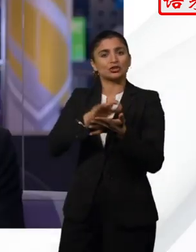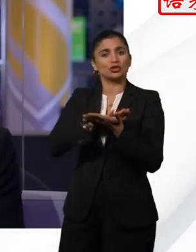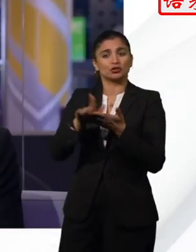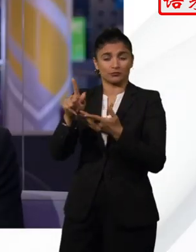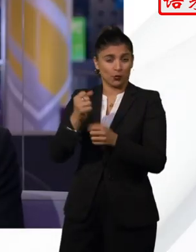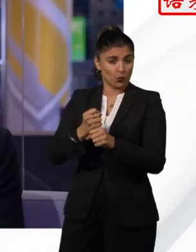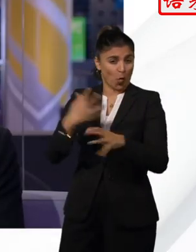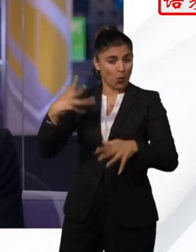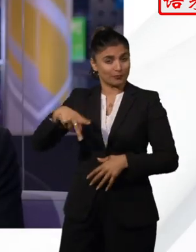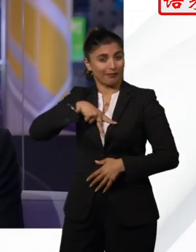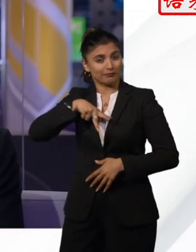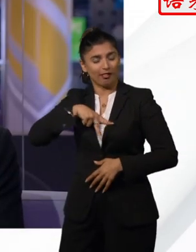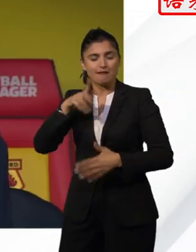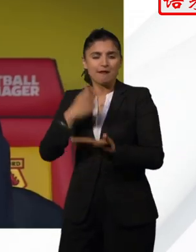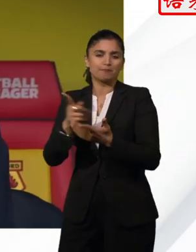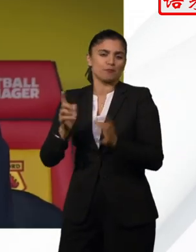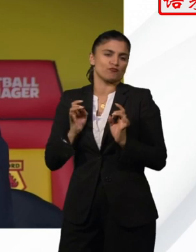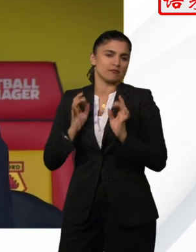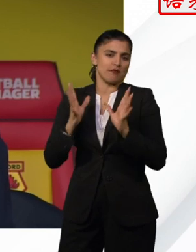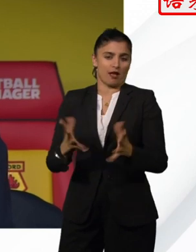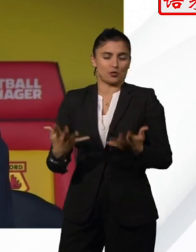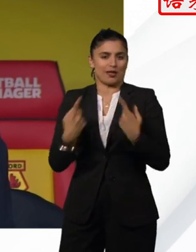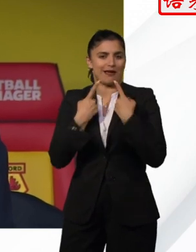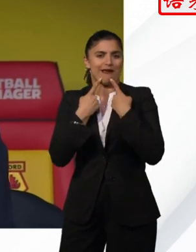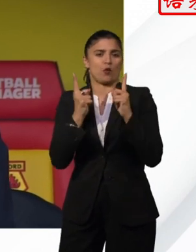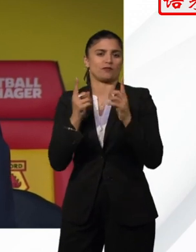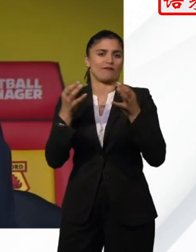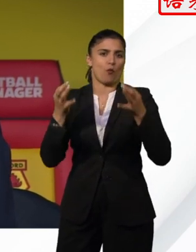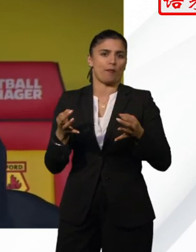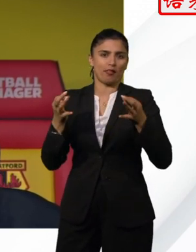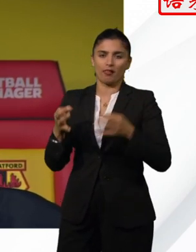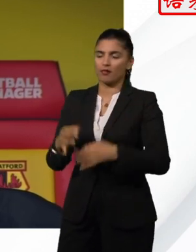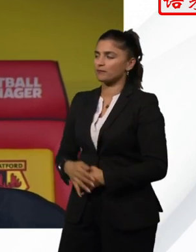And coming up on the BBC News Channel, he's back. Roy